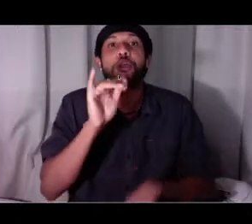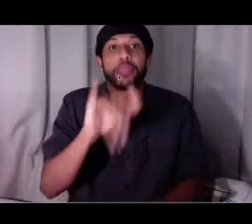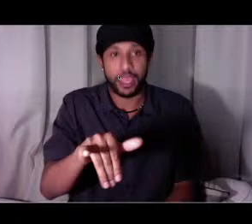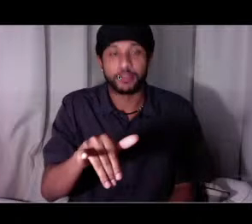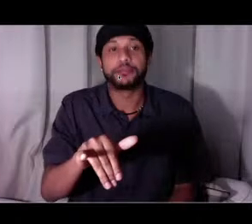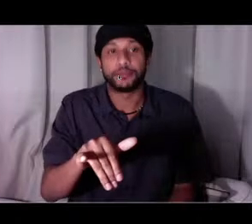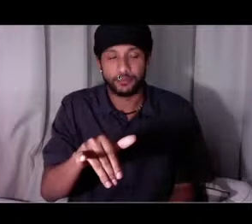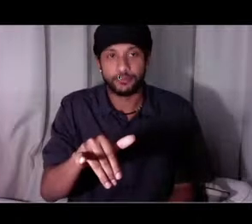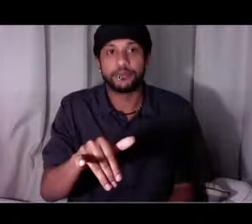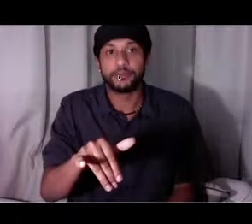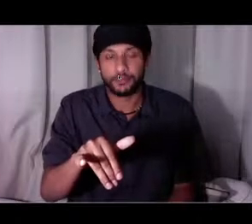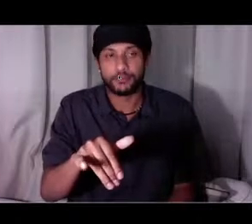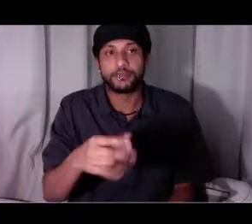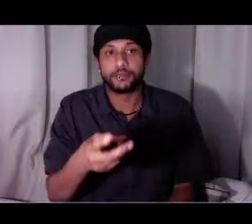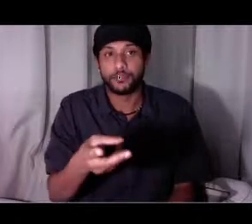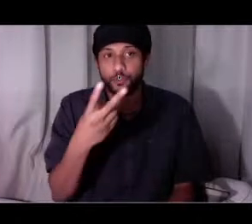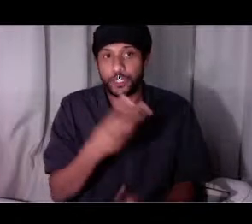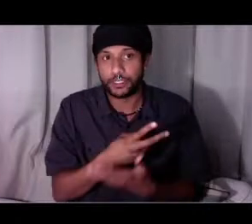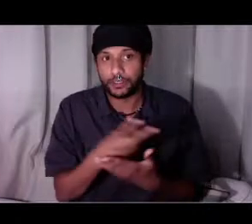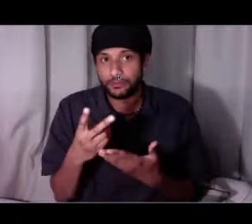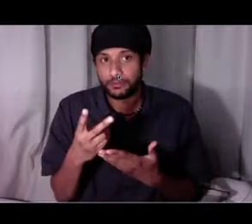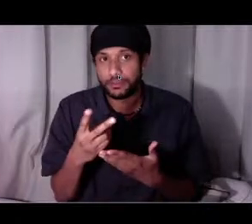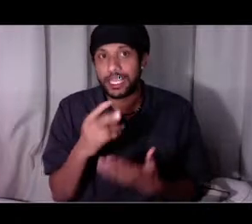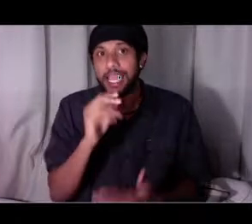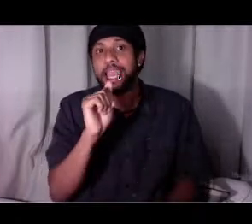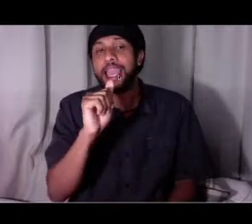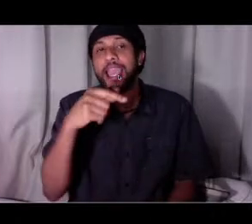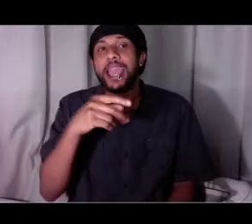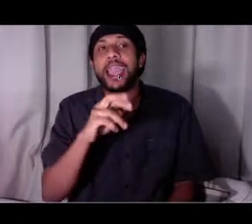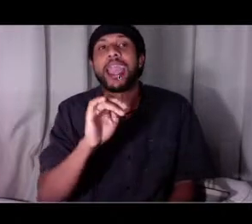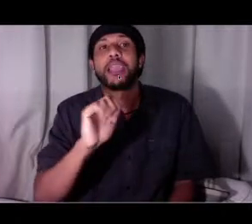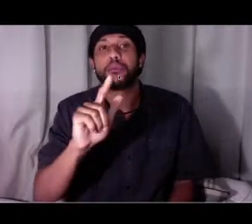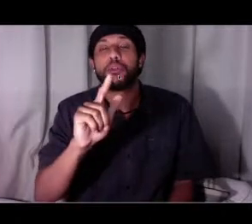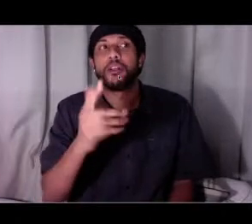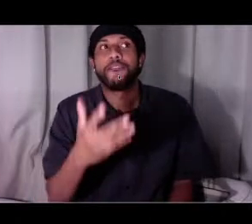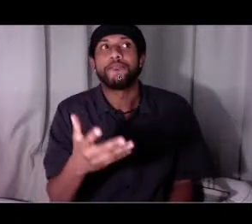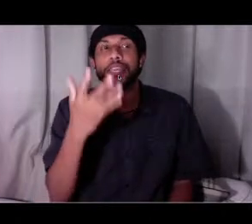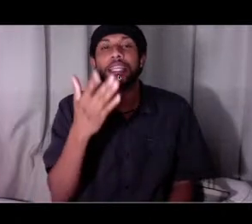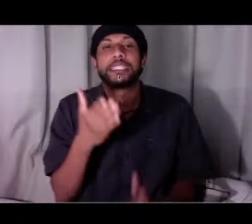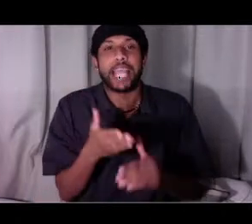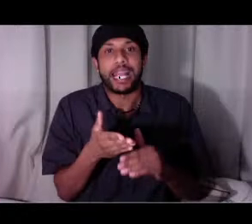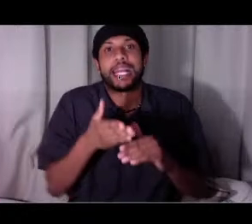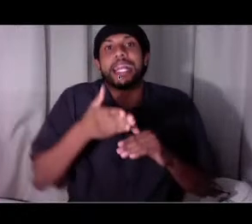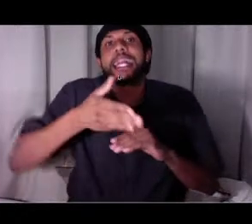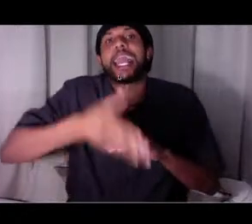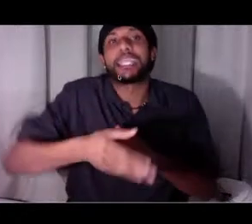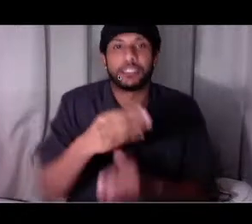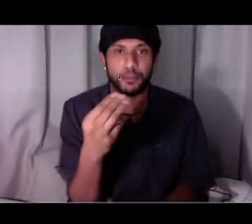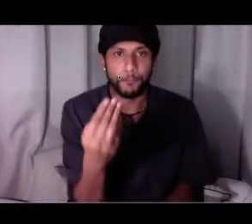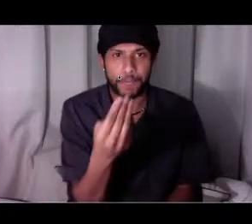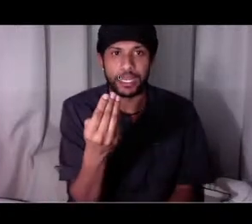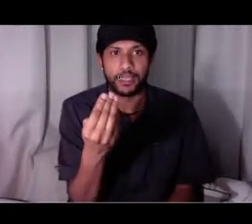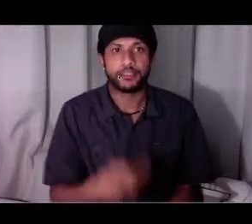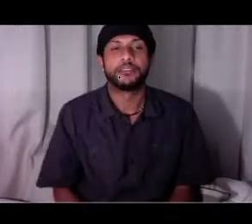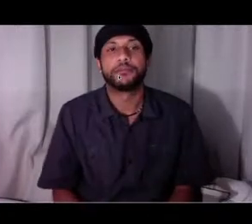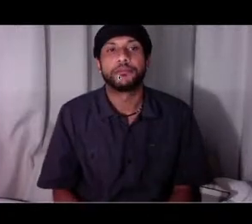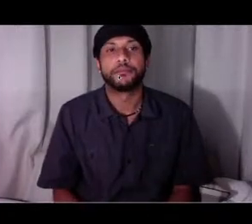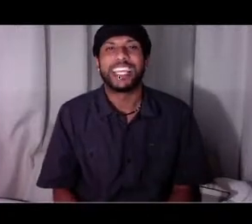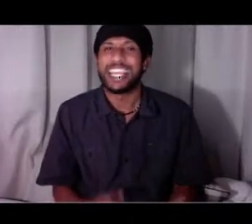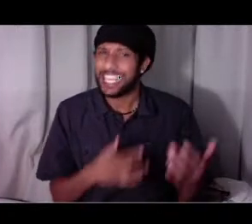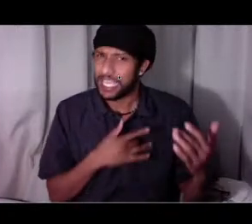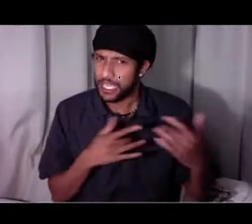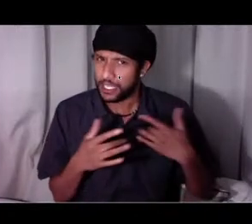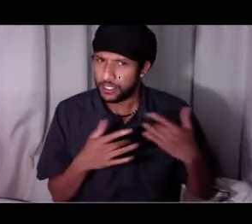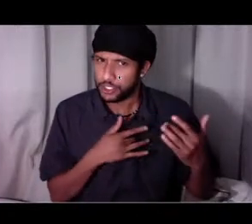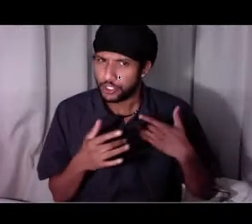um after the two weeks April 5th is the following Monday This concerns me